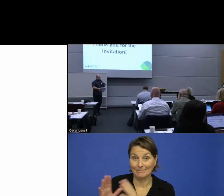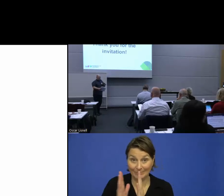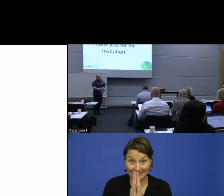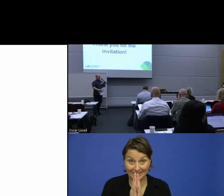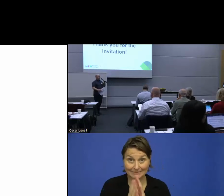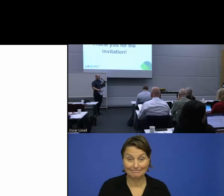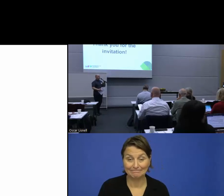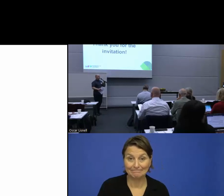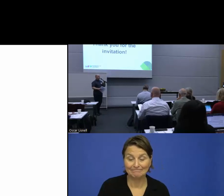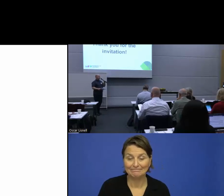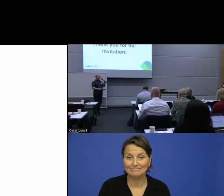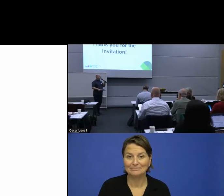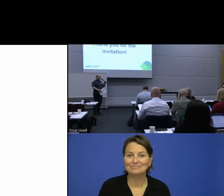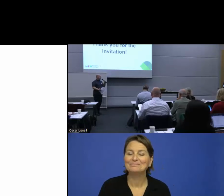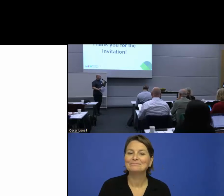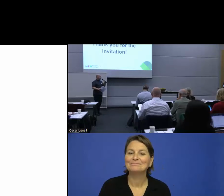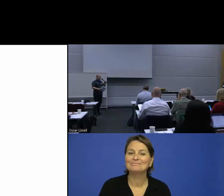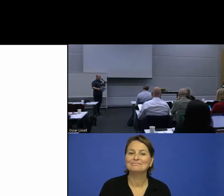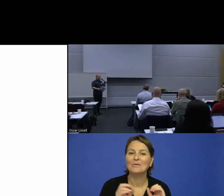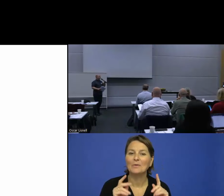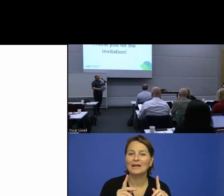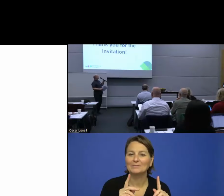have John Clarkson with us.